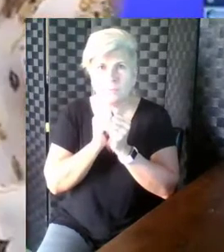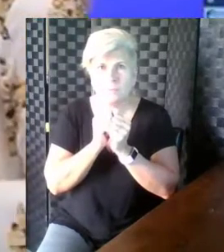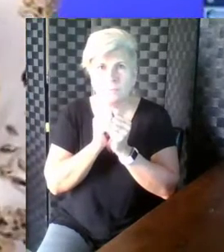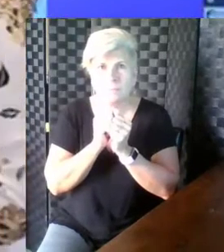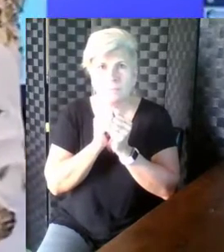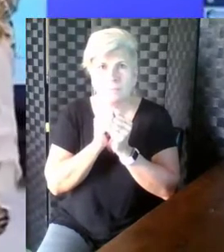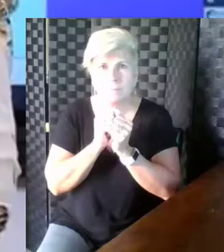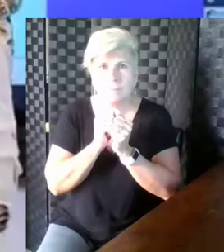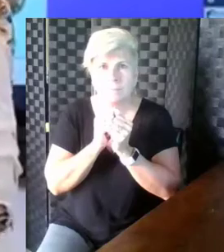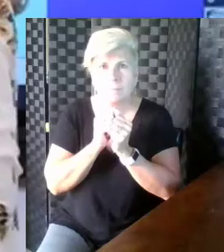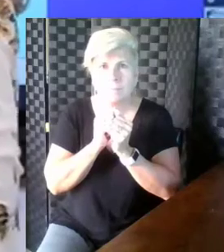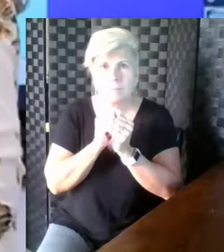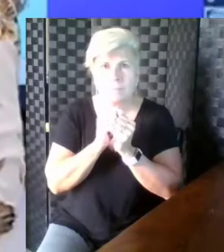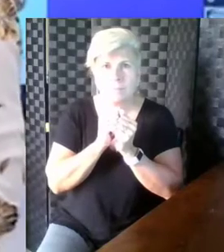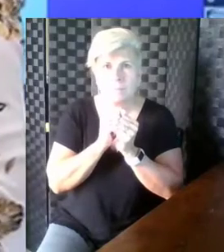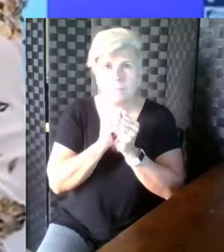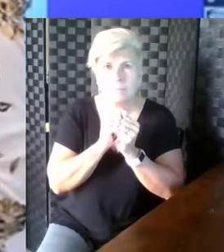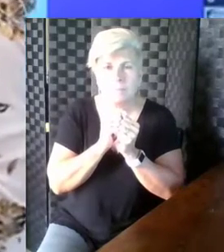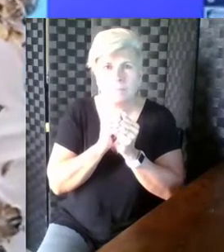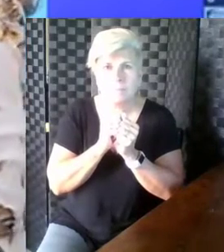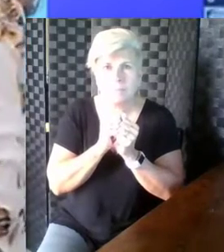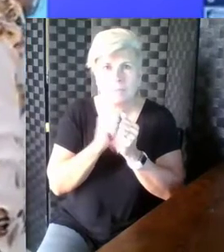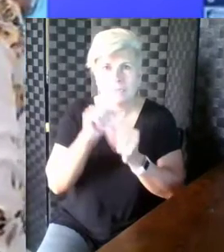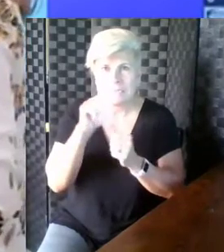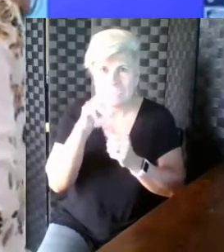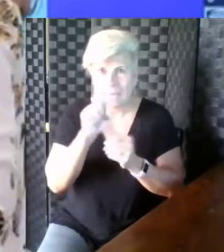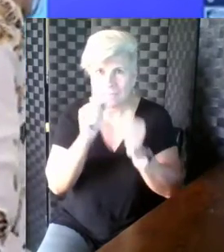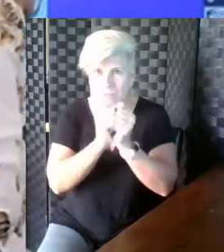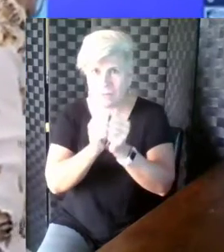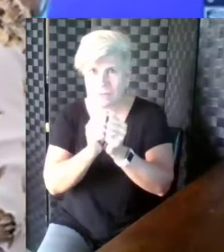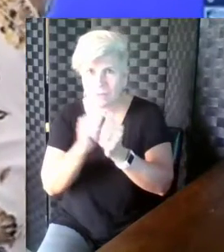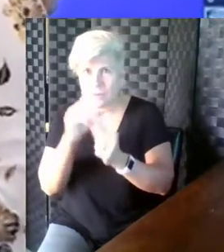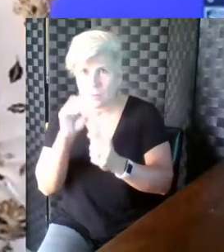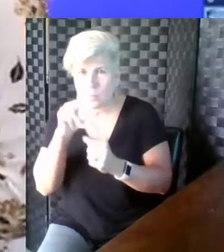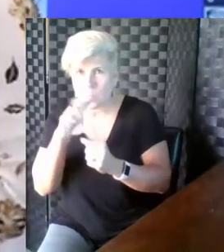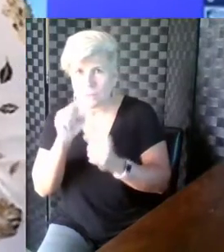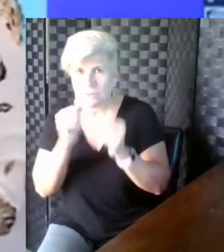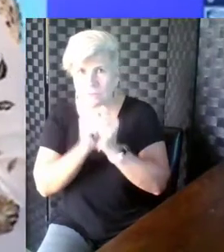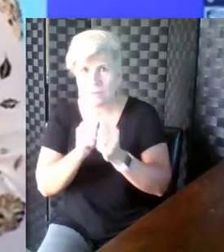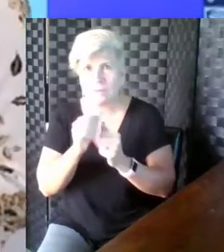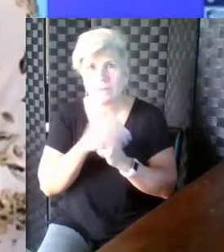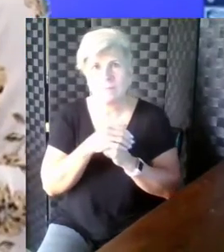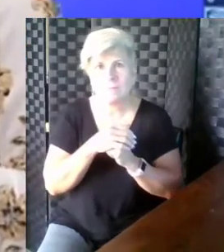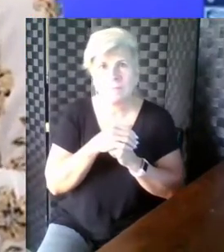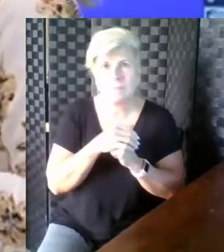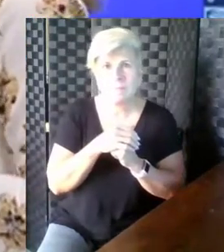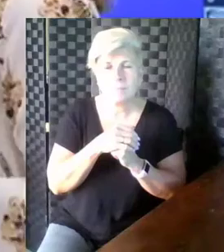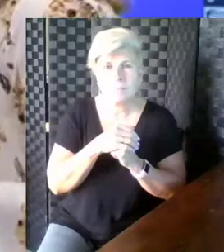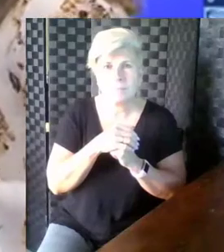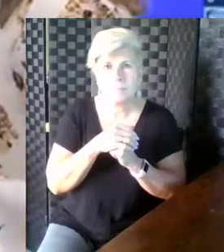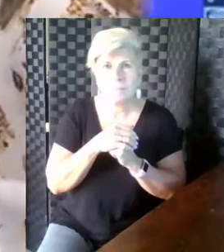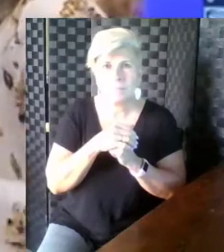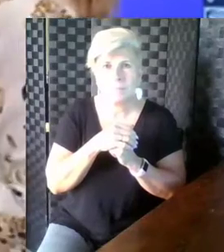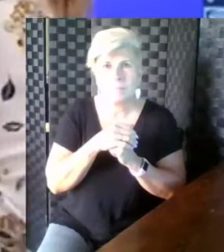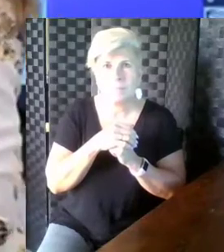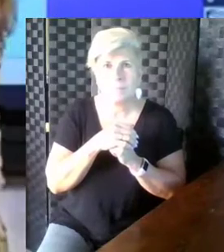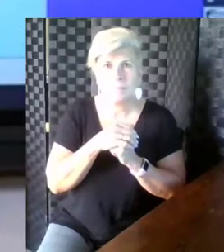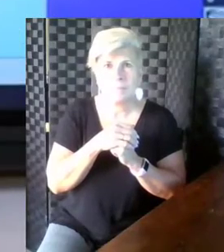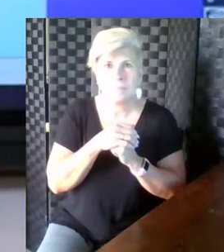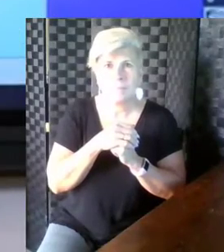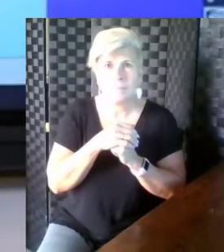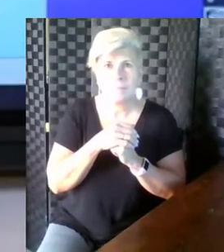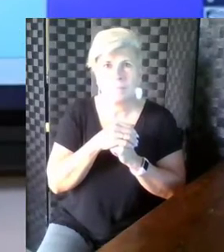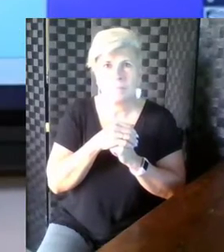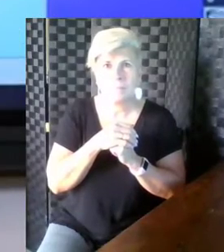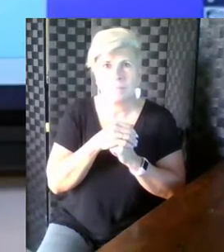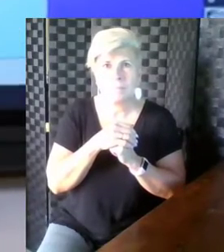our associative property. So let's group our tens together and let's group our ones. So I've got 300.